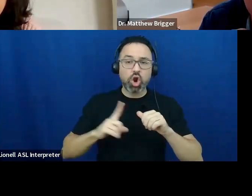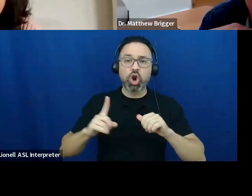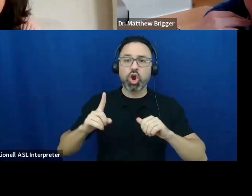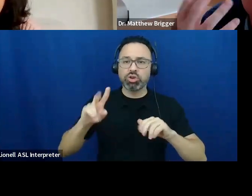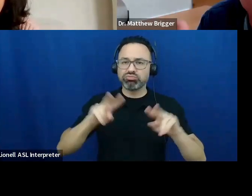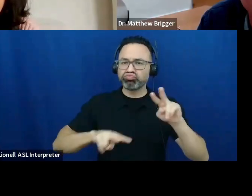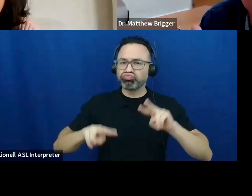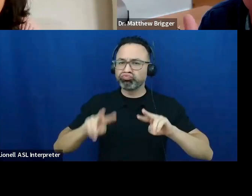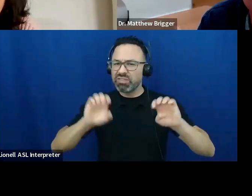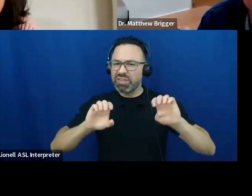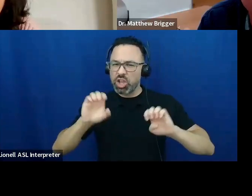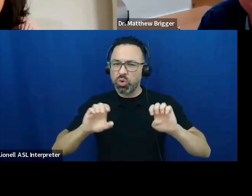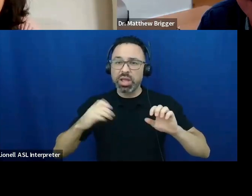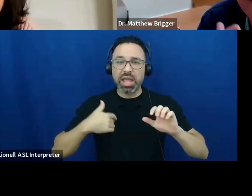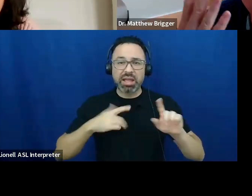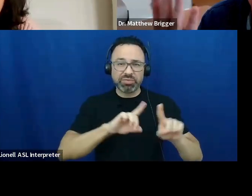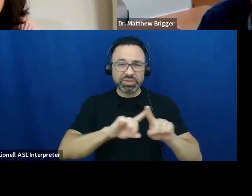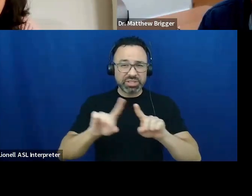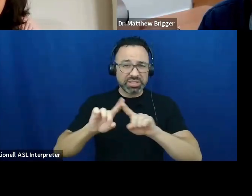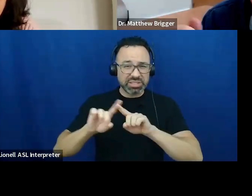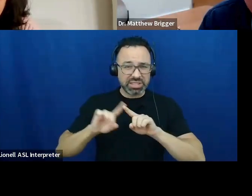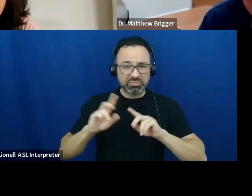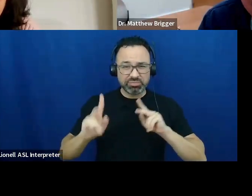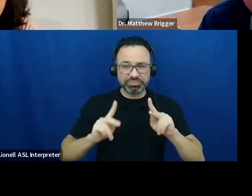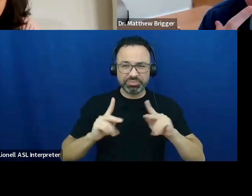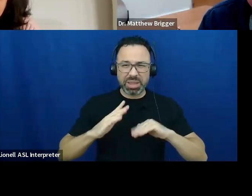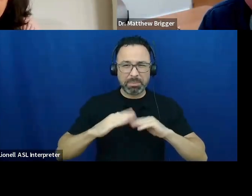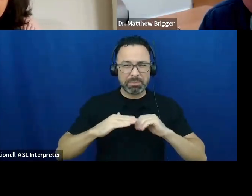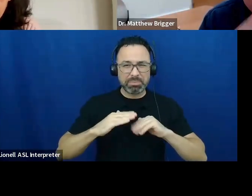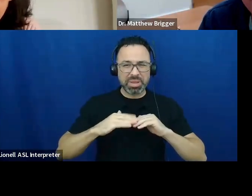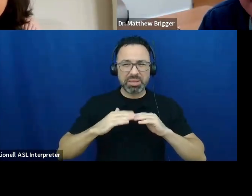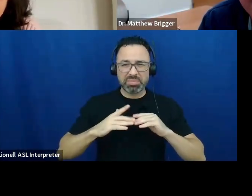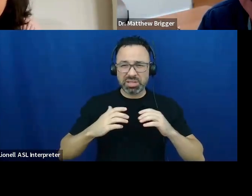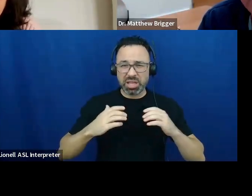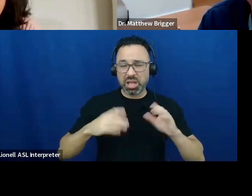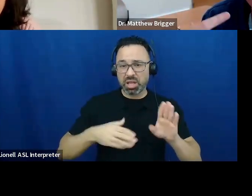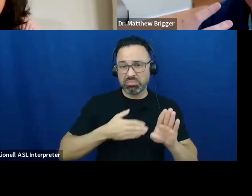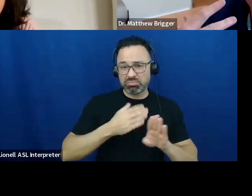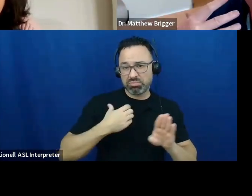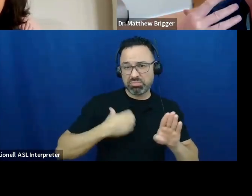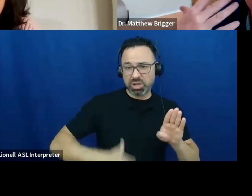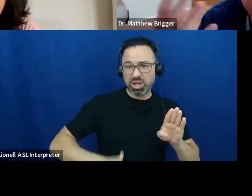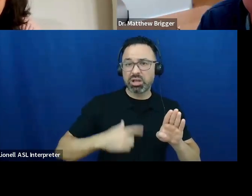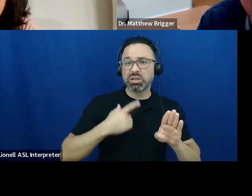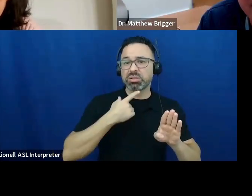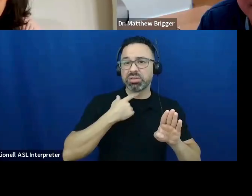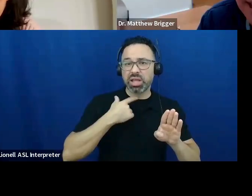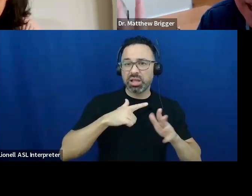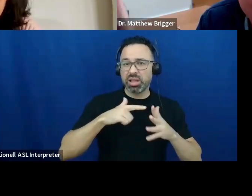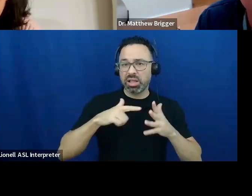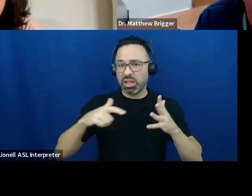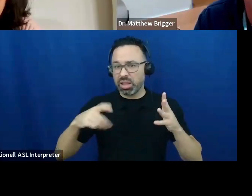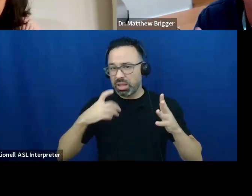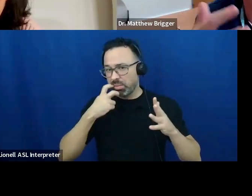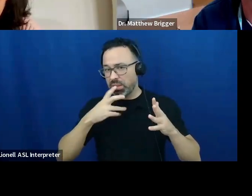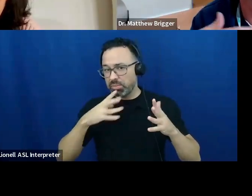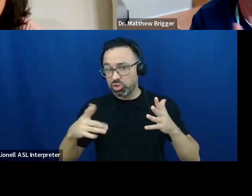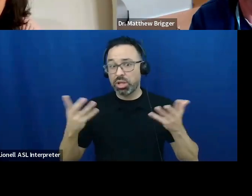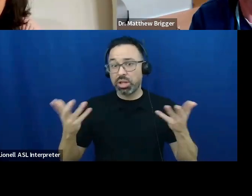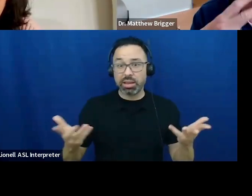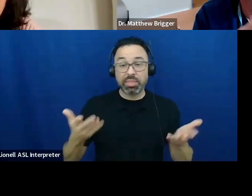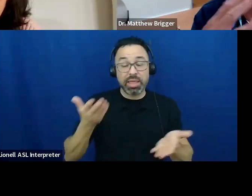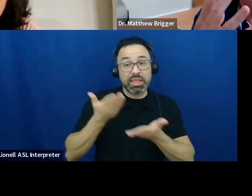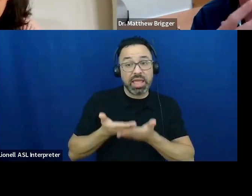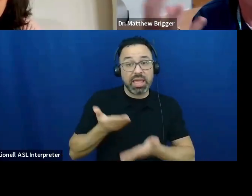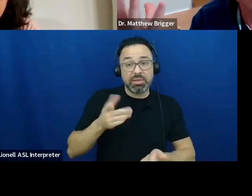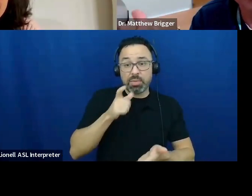is to have various team members. I think at a minimum, you need to have a pulmonologist, an otolaryngologist, and a speech pathologist, as evidenced